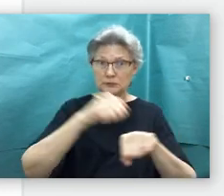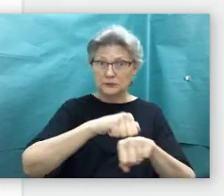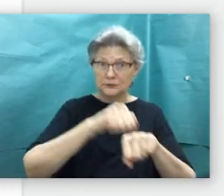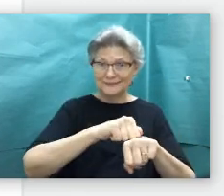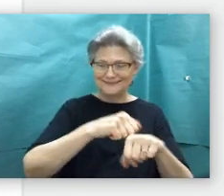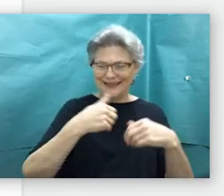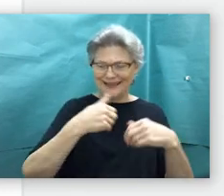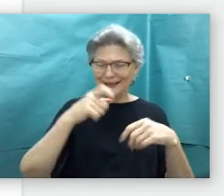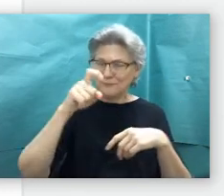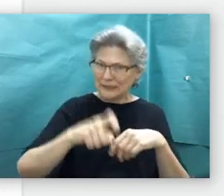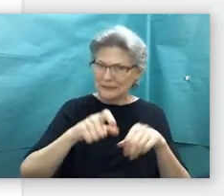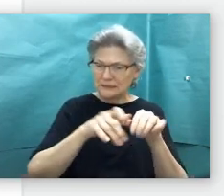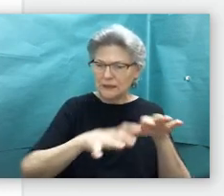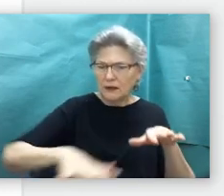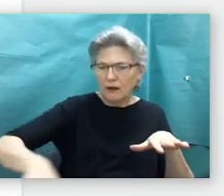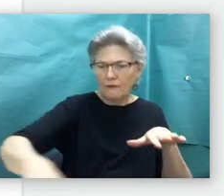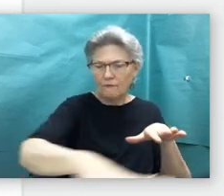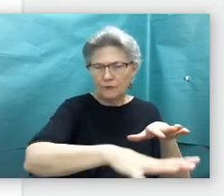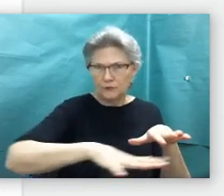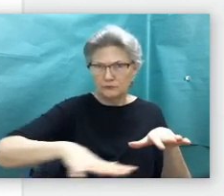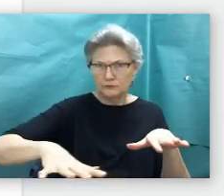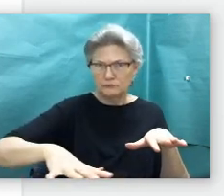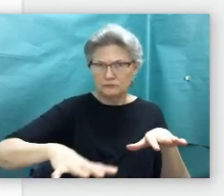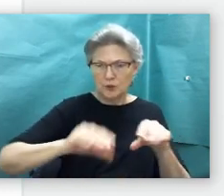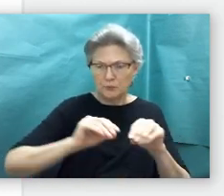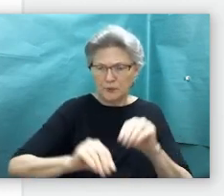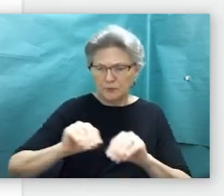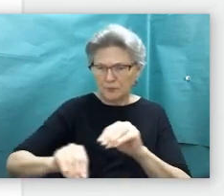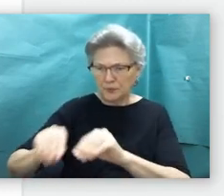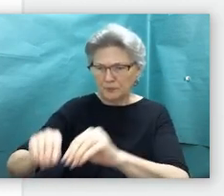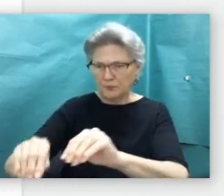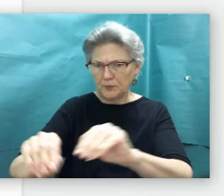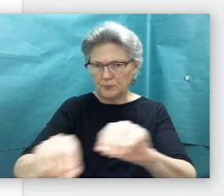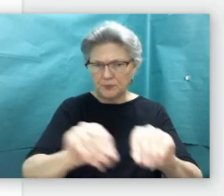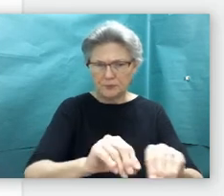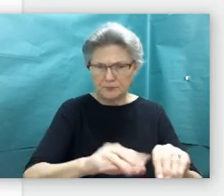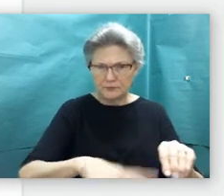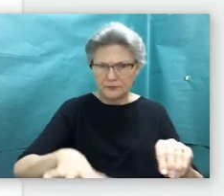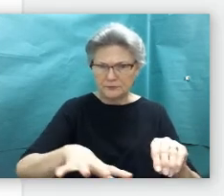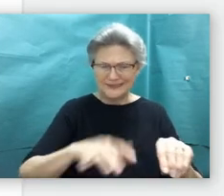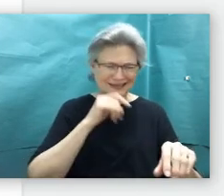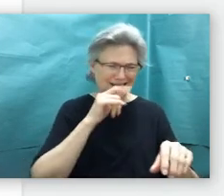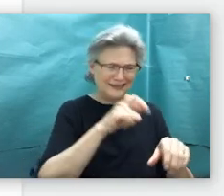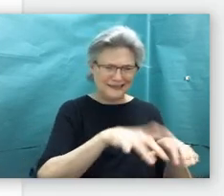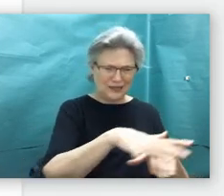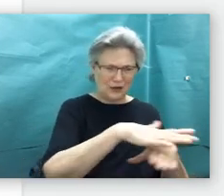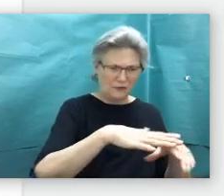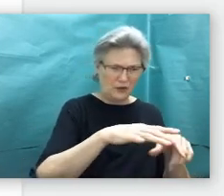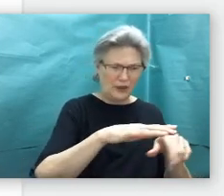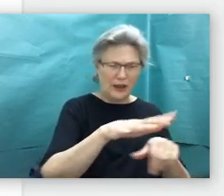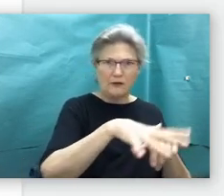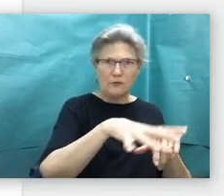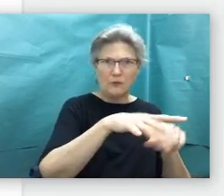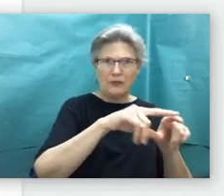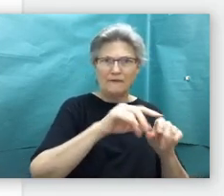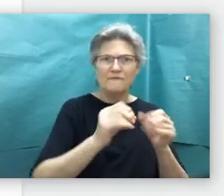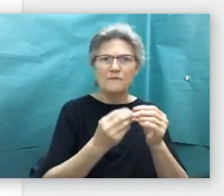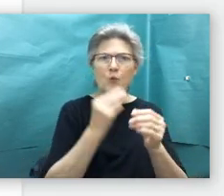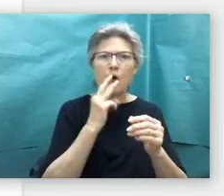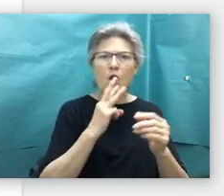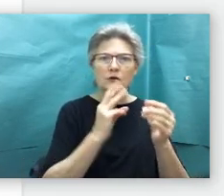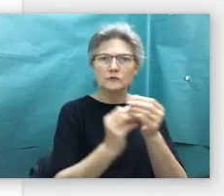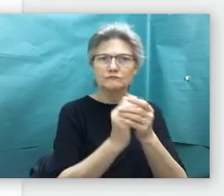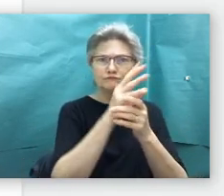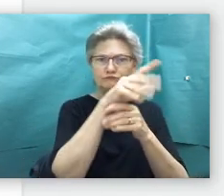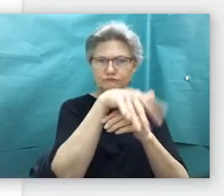he has to cover the space. Because remember, we don't need to cover the space where the fountain is with any